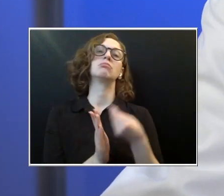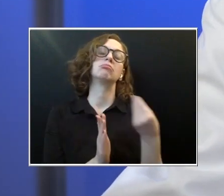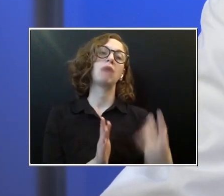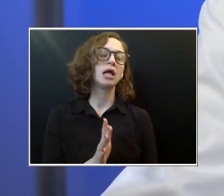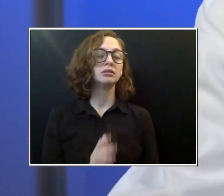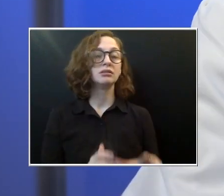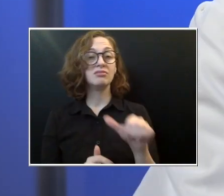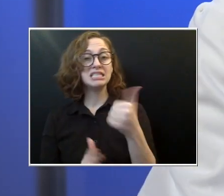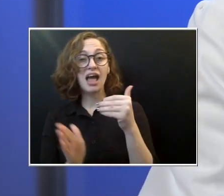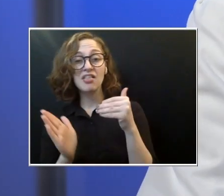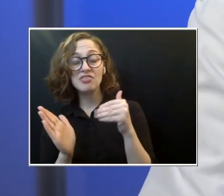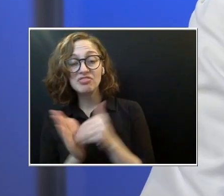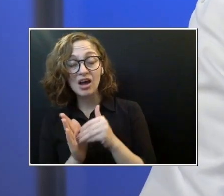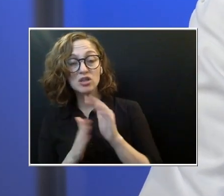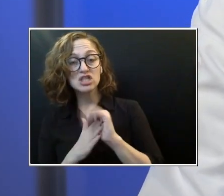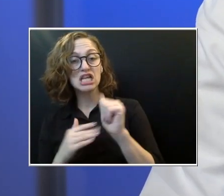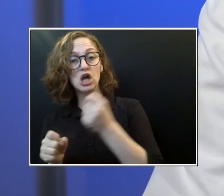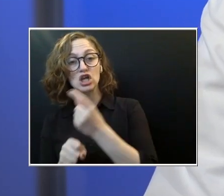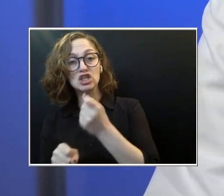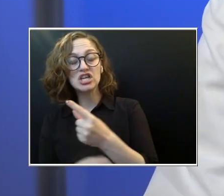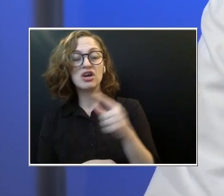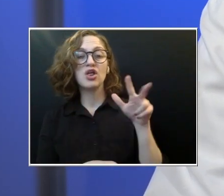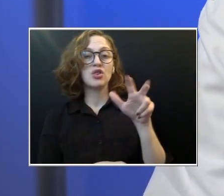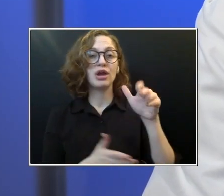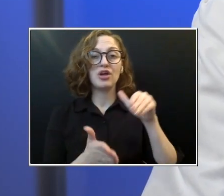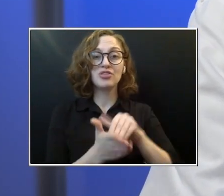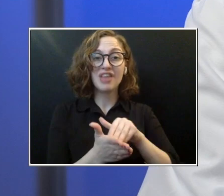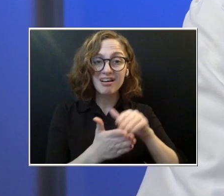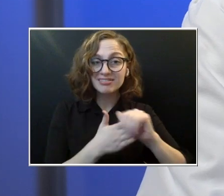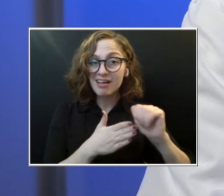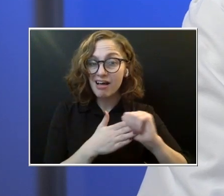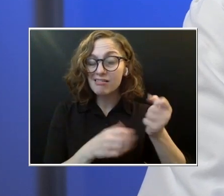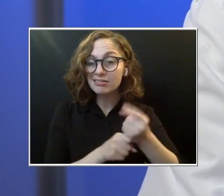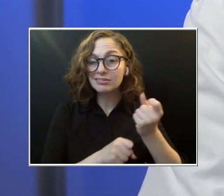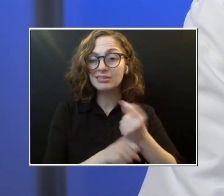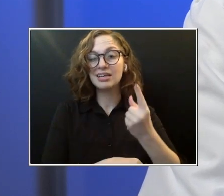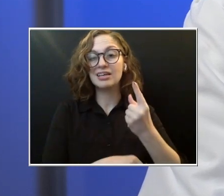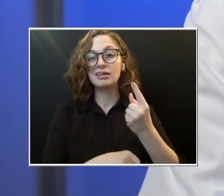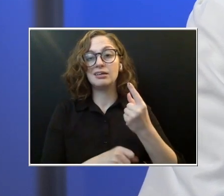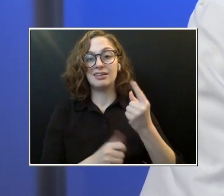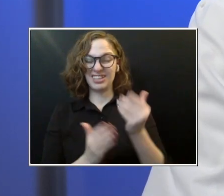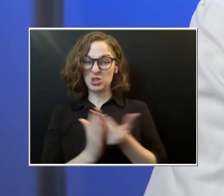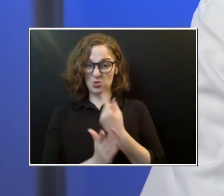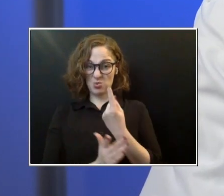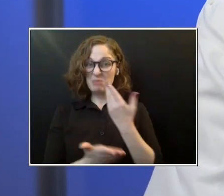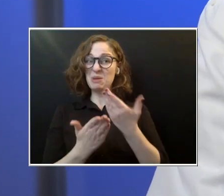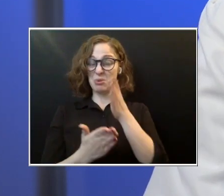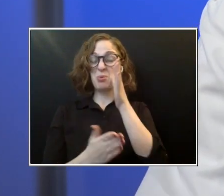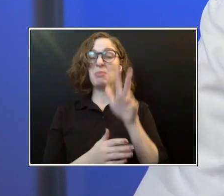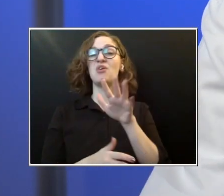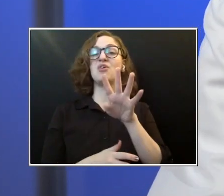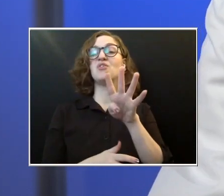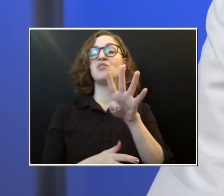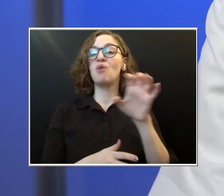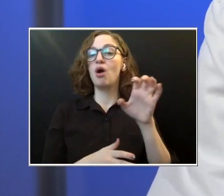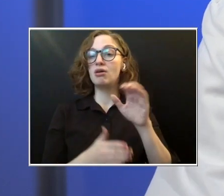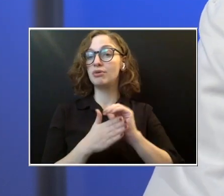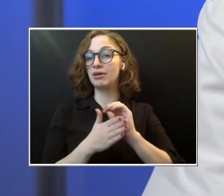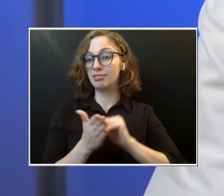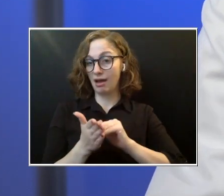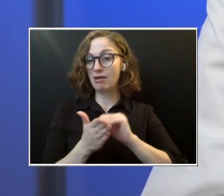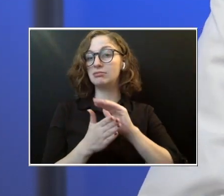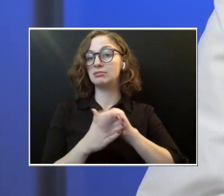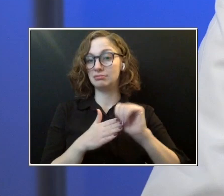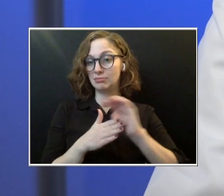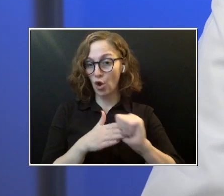$300,000 a year. This probably will be around $400,000 a year. And so getting the payers to pay for these things, for new drugs, and